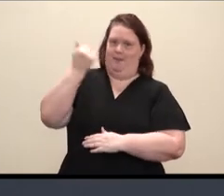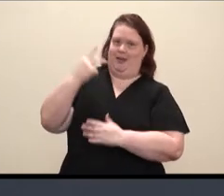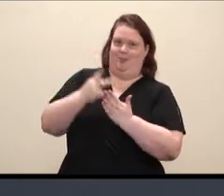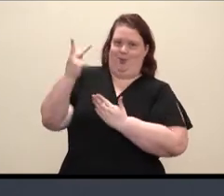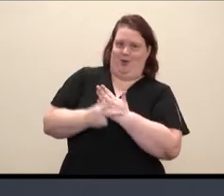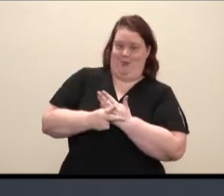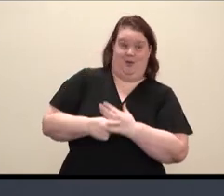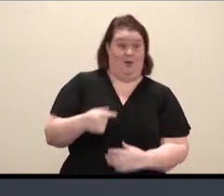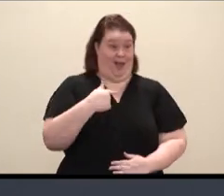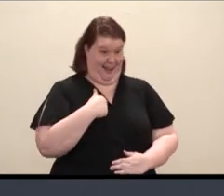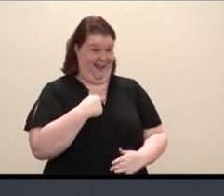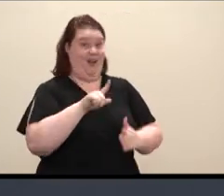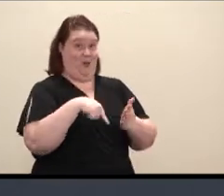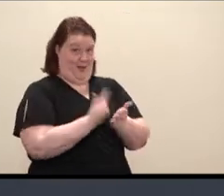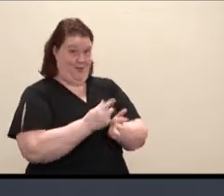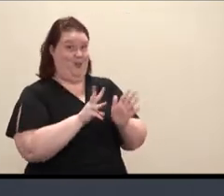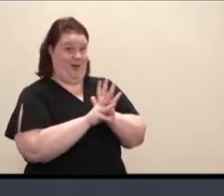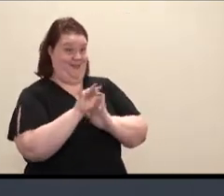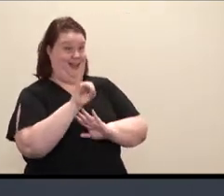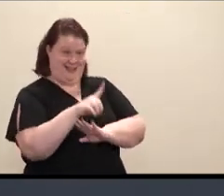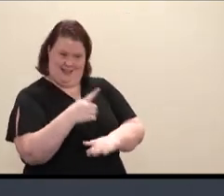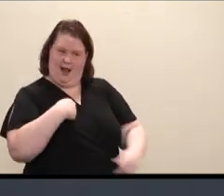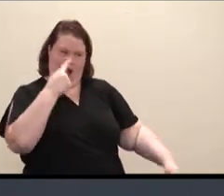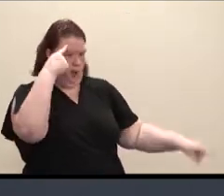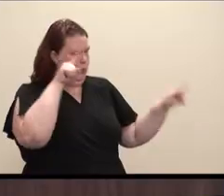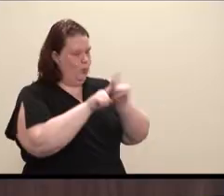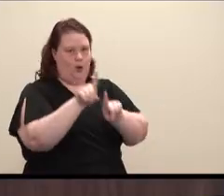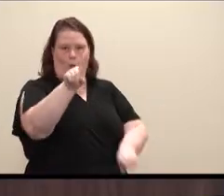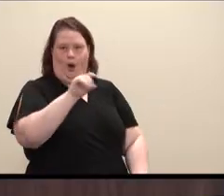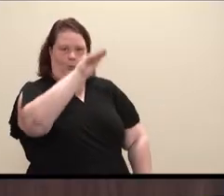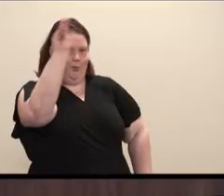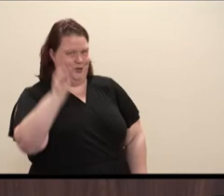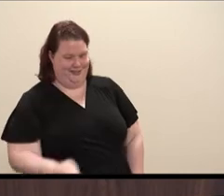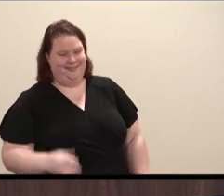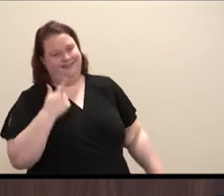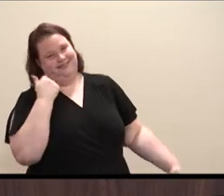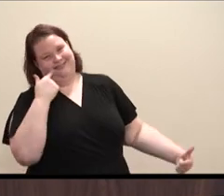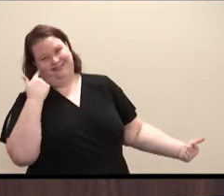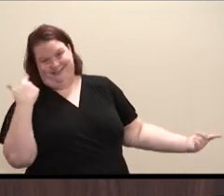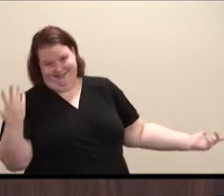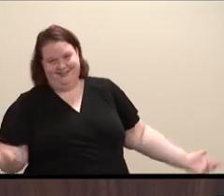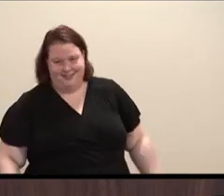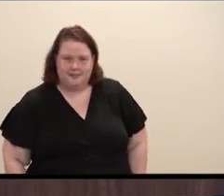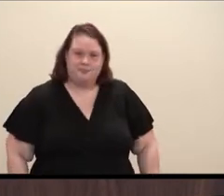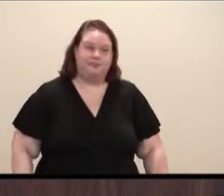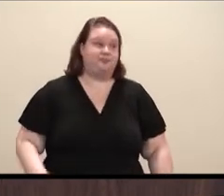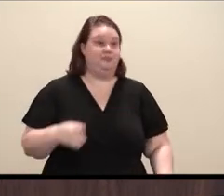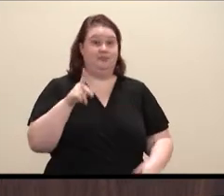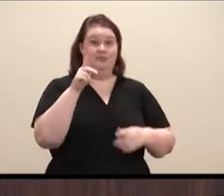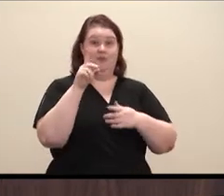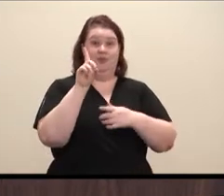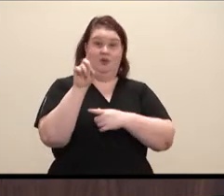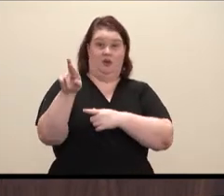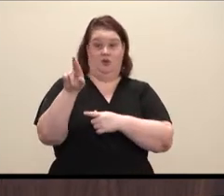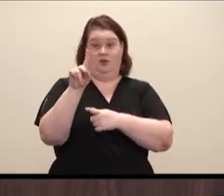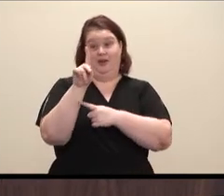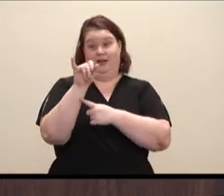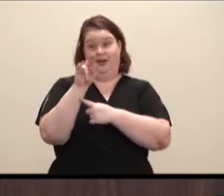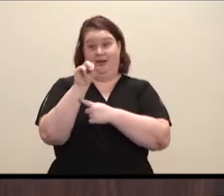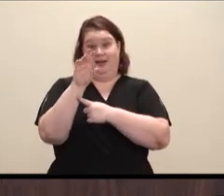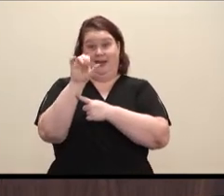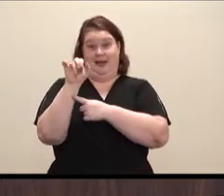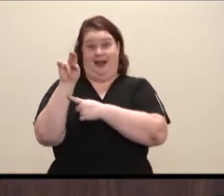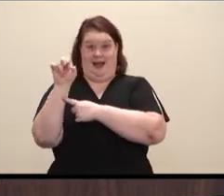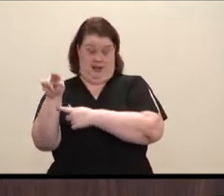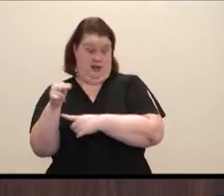So. Yeah. I shared with Dr. Cannon by text, I mean, that we can Cannon that we had this.